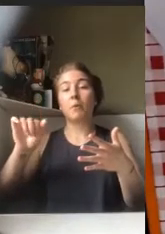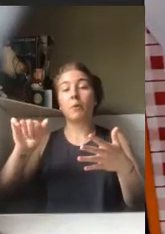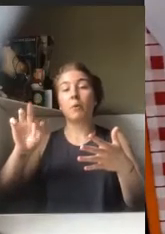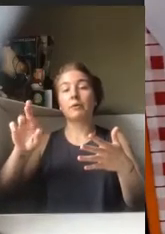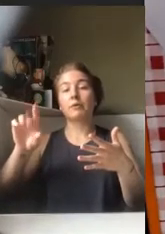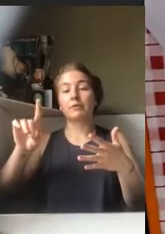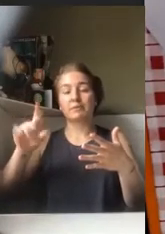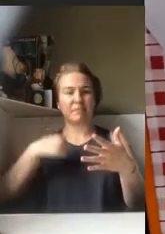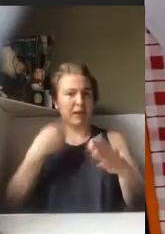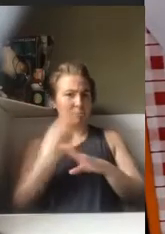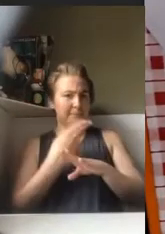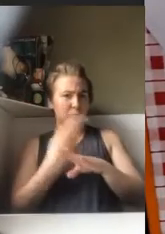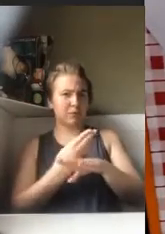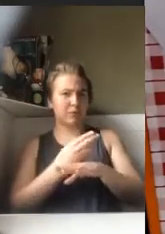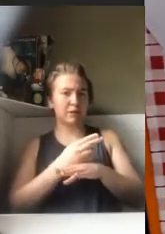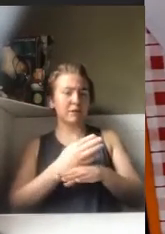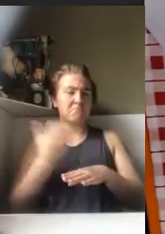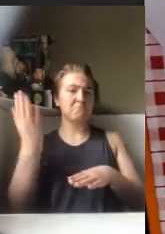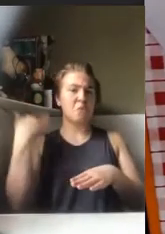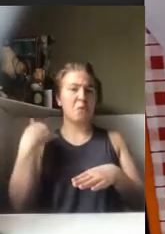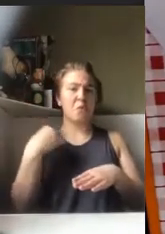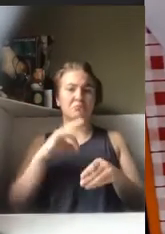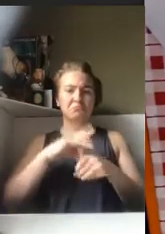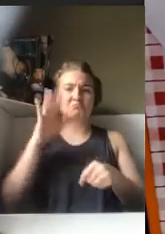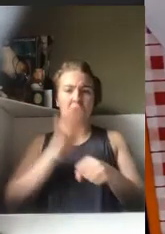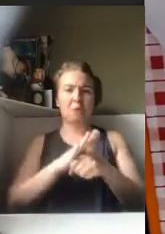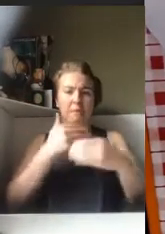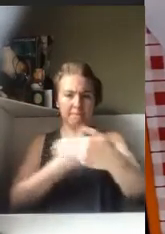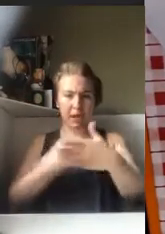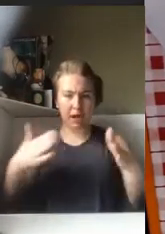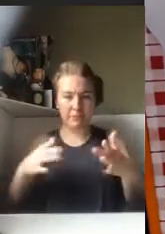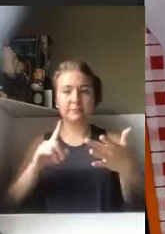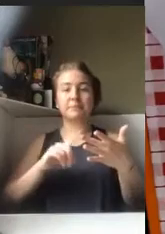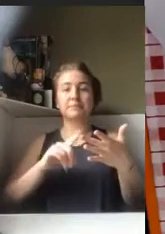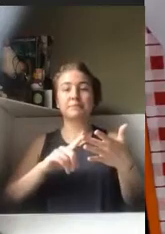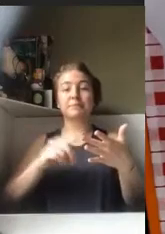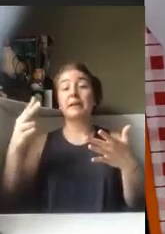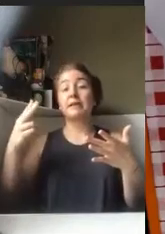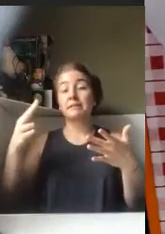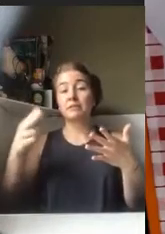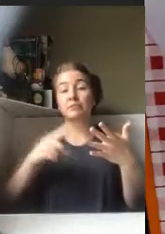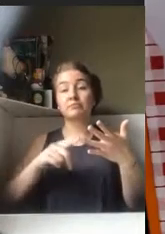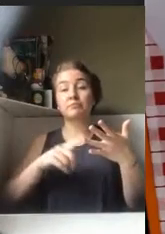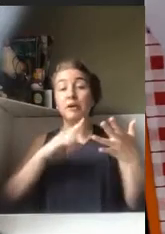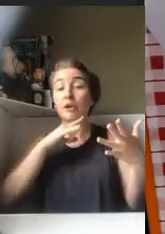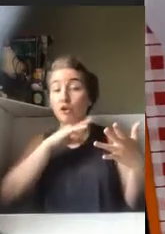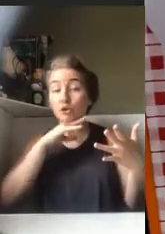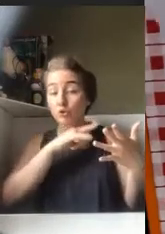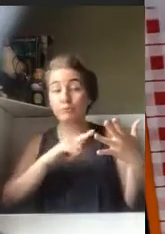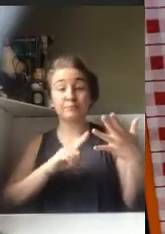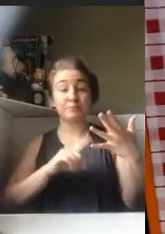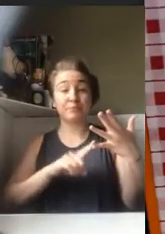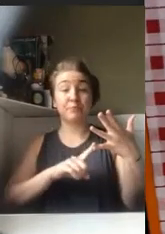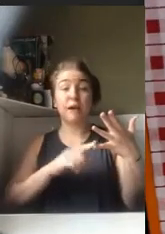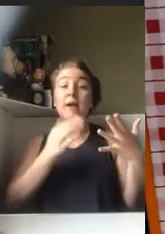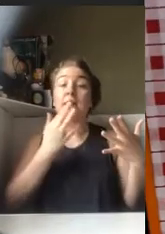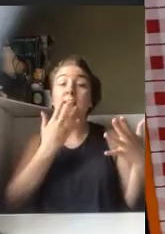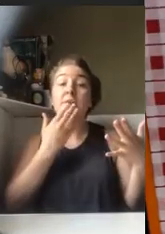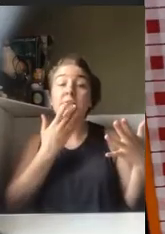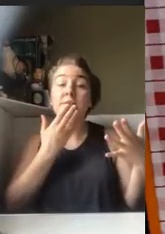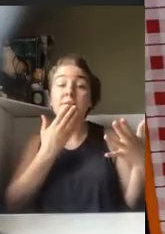soda pop box. Scissors, glue, crayons, and any other coloring materials that you might have